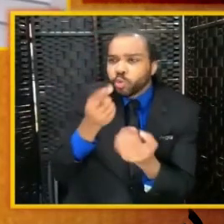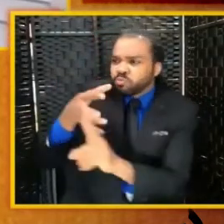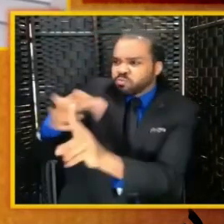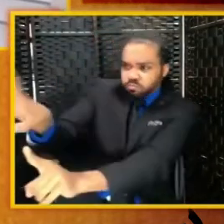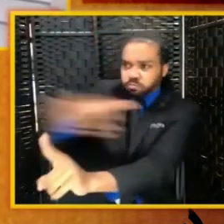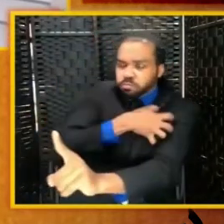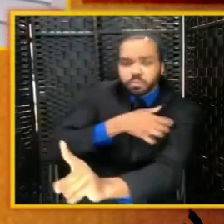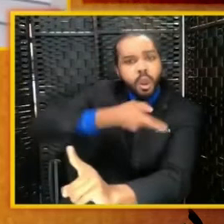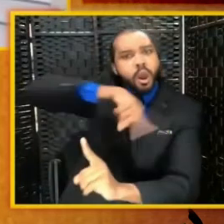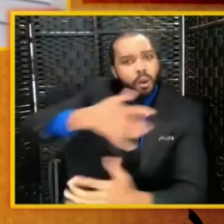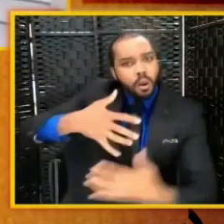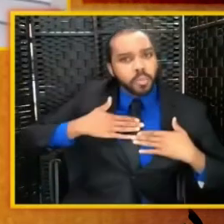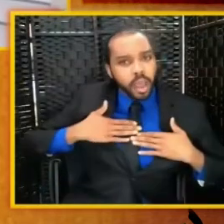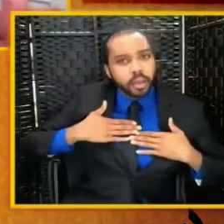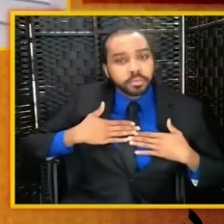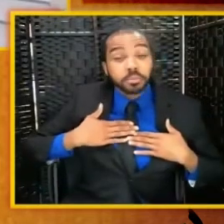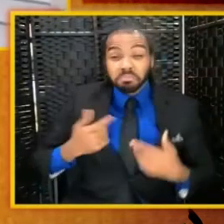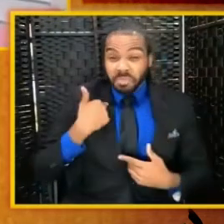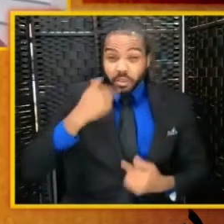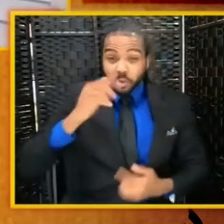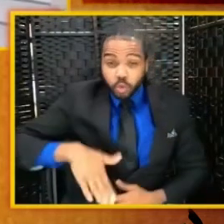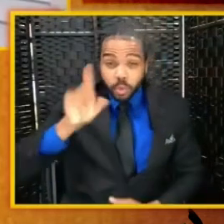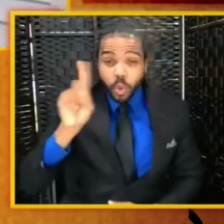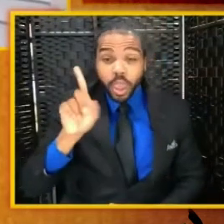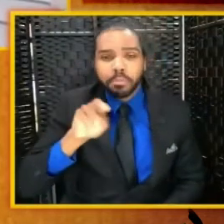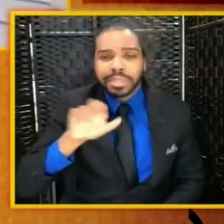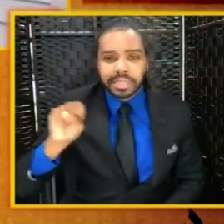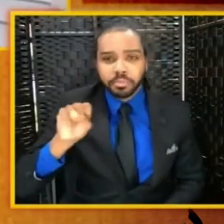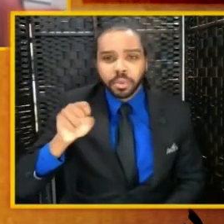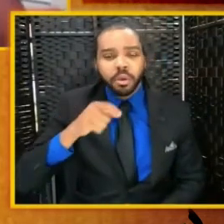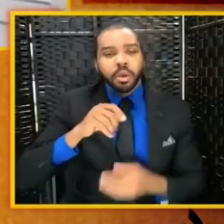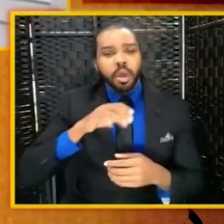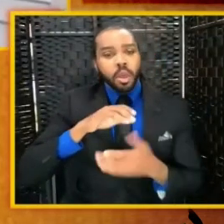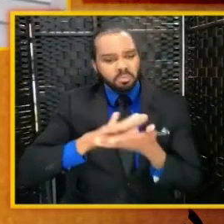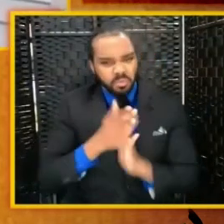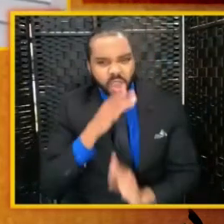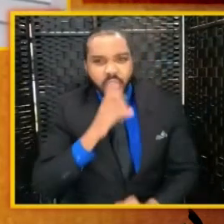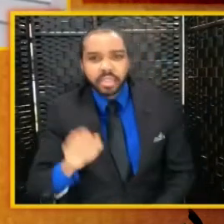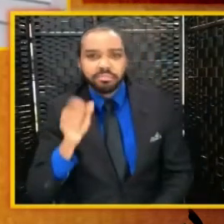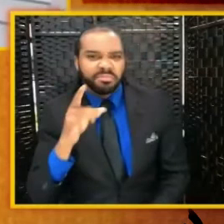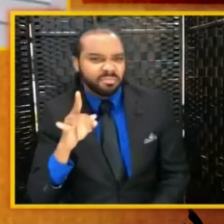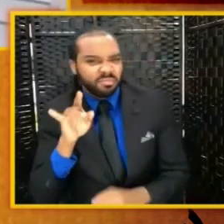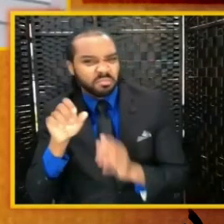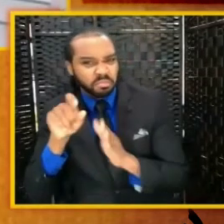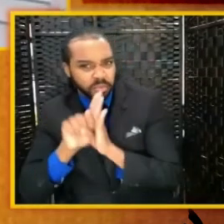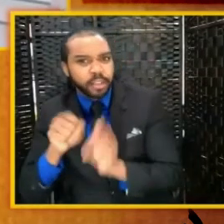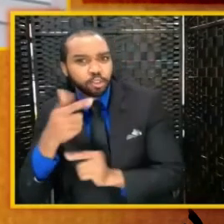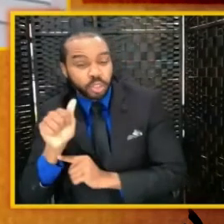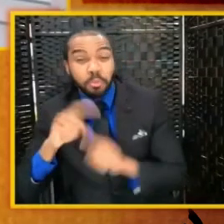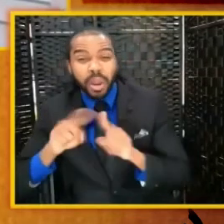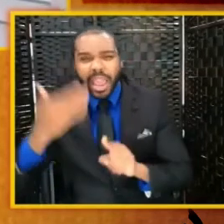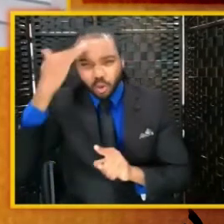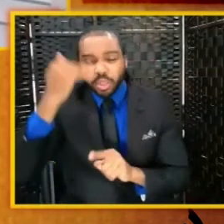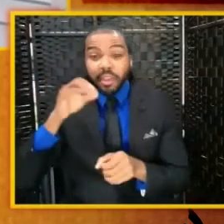back. You see, I grew up in Mississippi, I came of age in Georgia. I am committed to the South, but I know that voter suppression